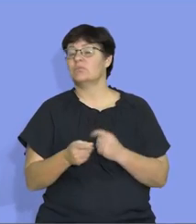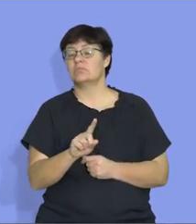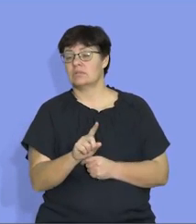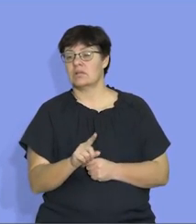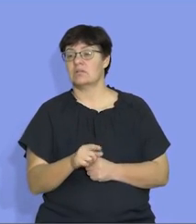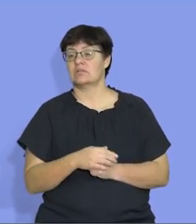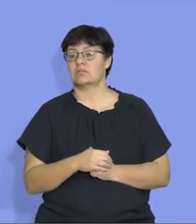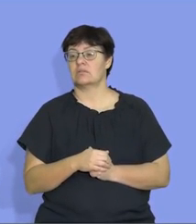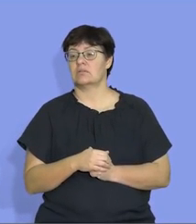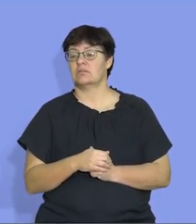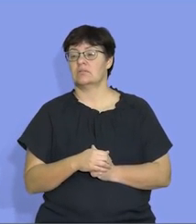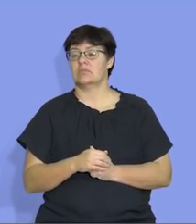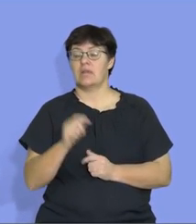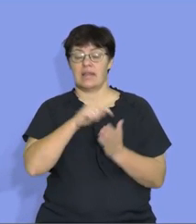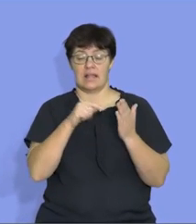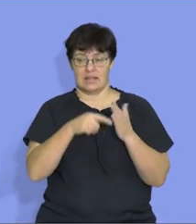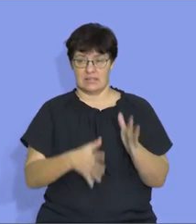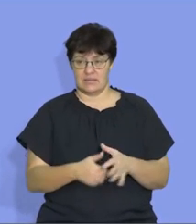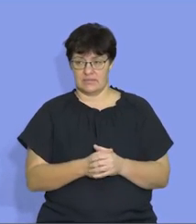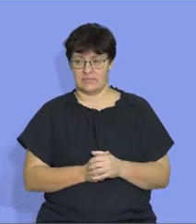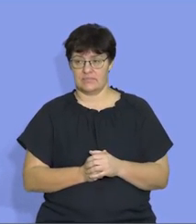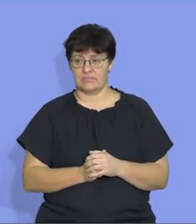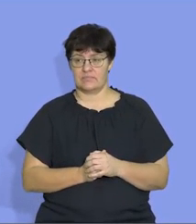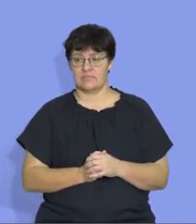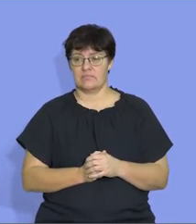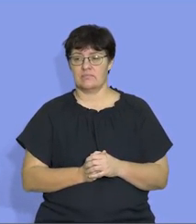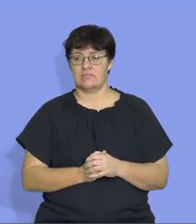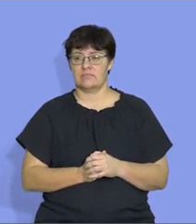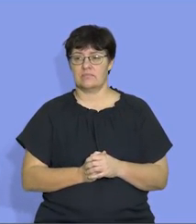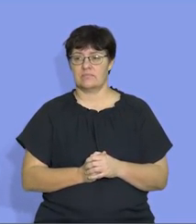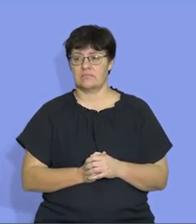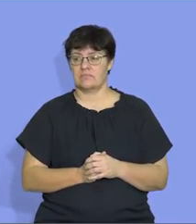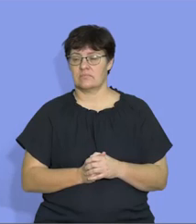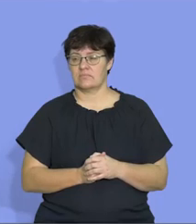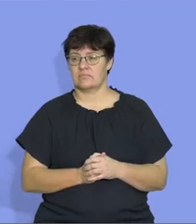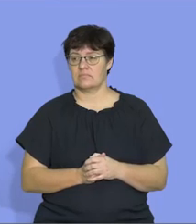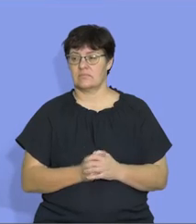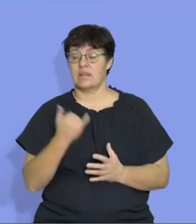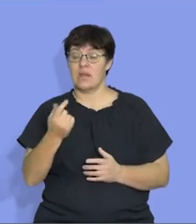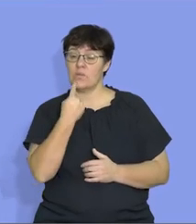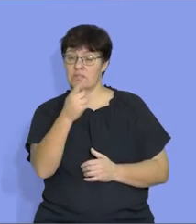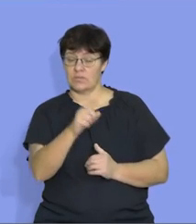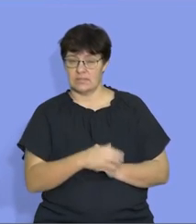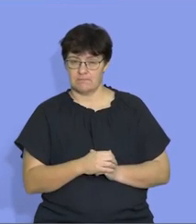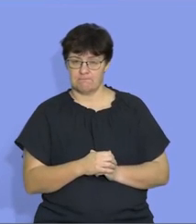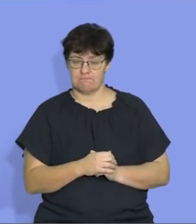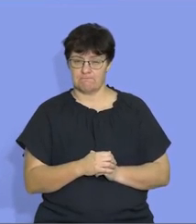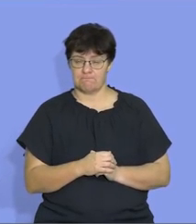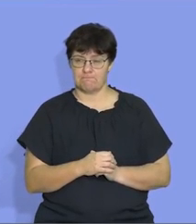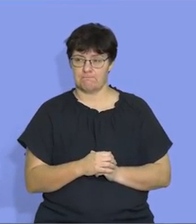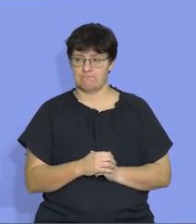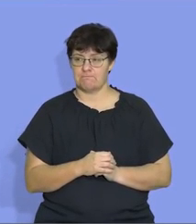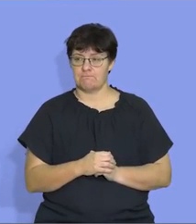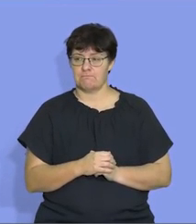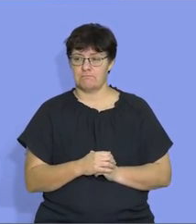we can go to our calculator and say, right, okay, what do we have here? We have